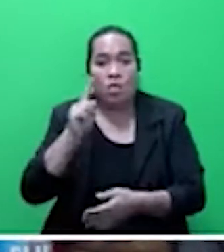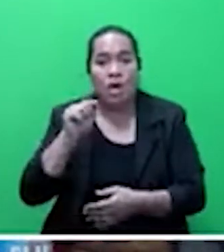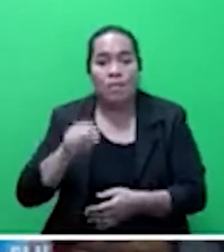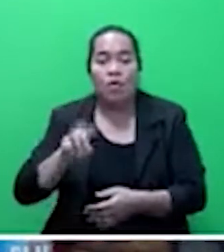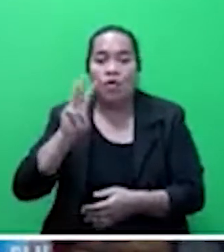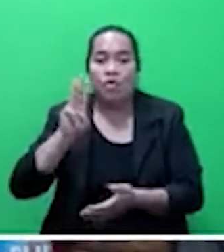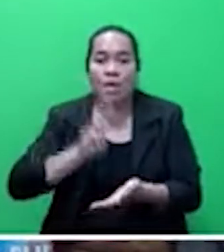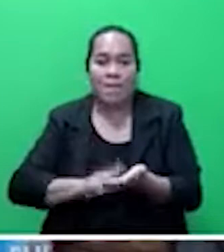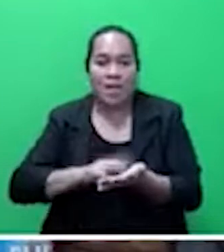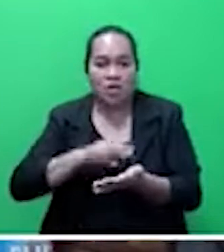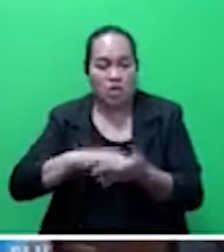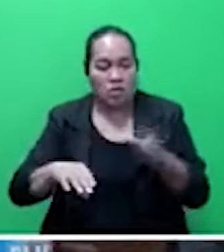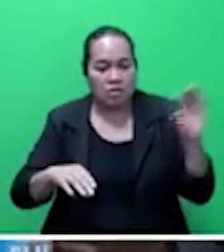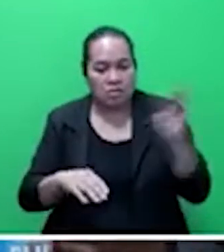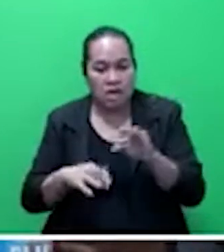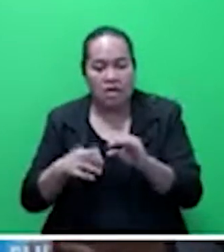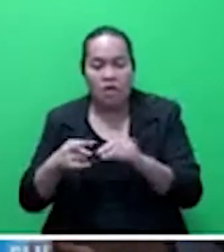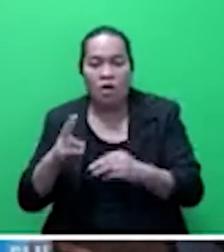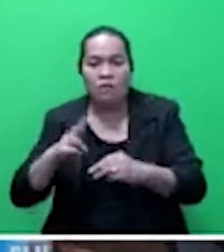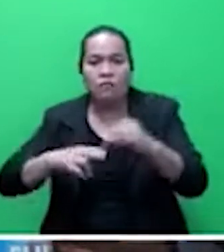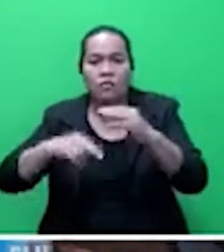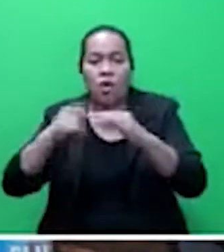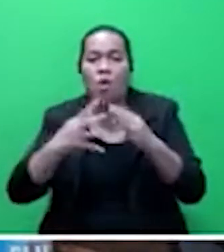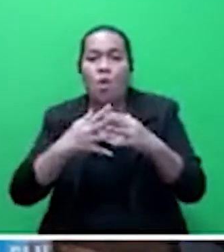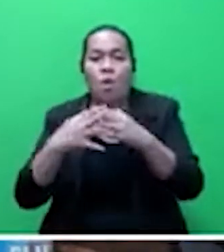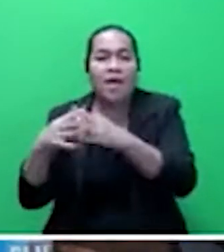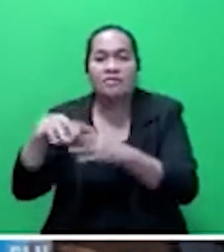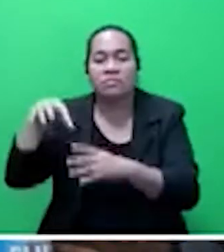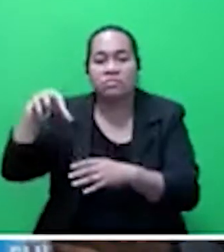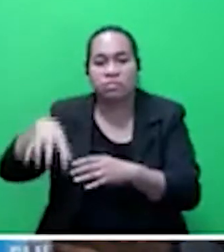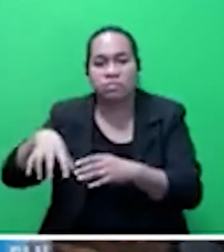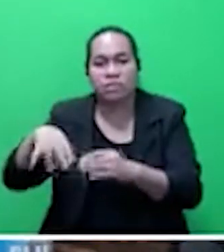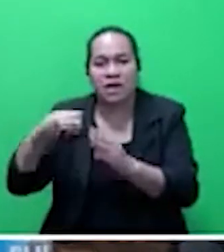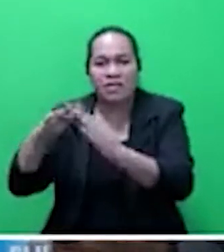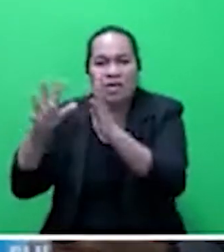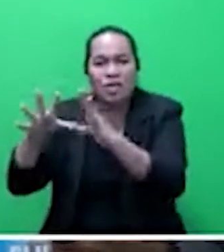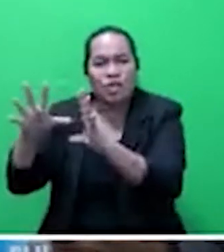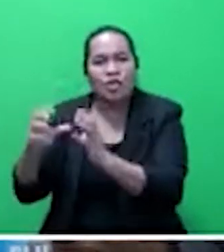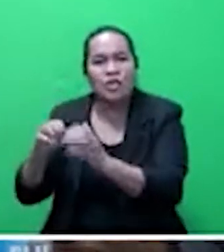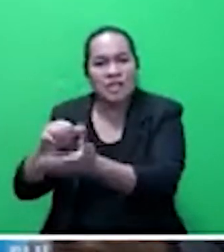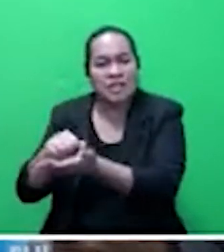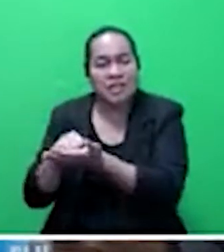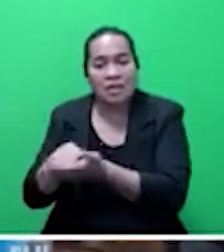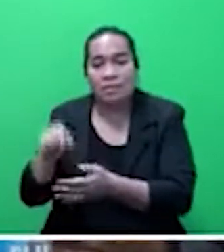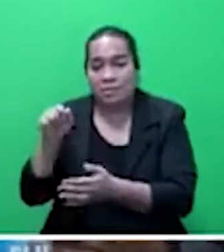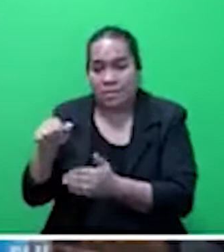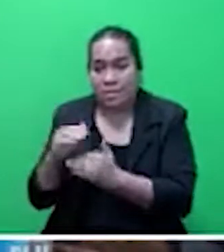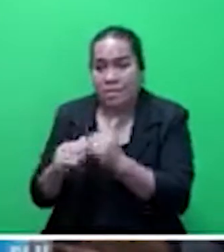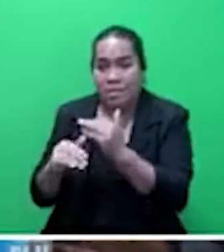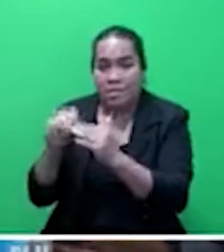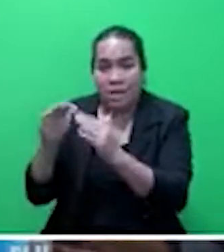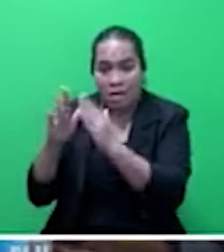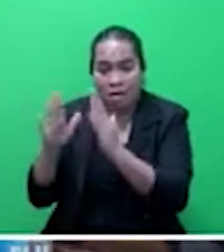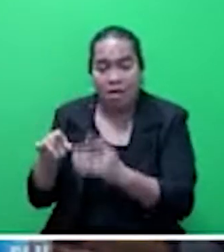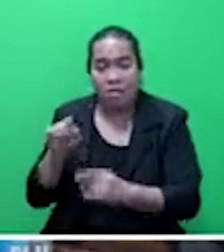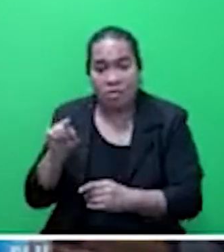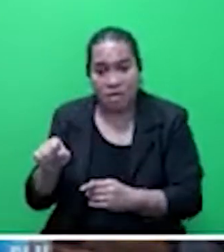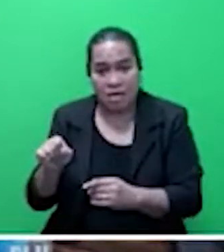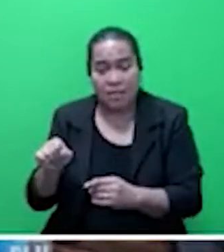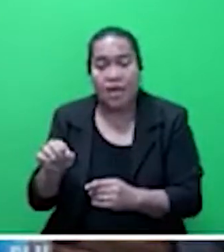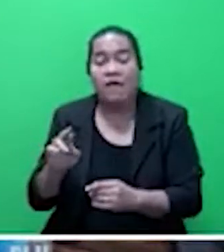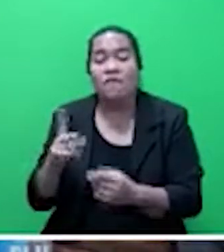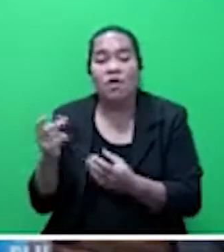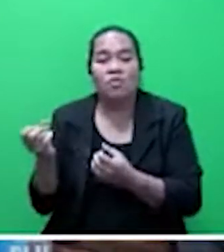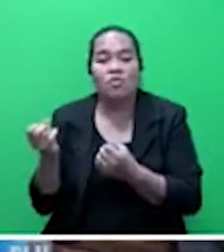the renovation of our Western Division warehouse complex. This new building will provide